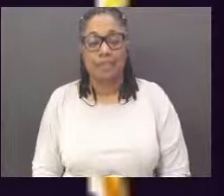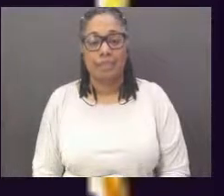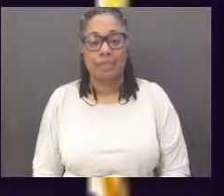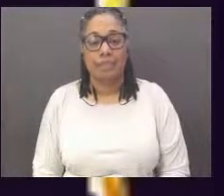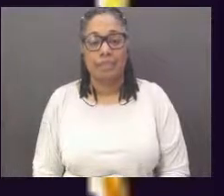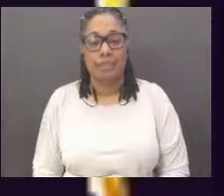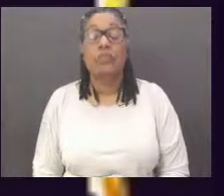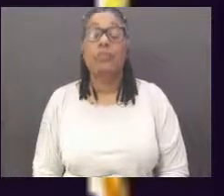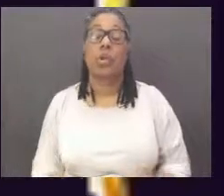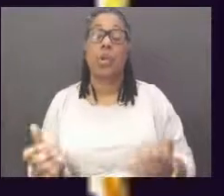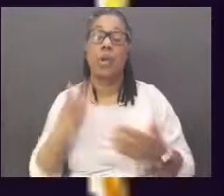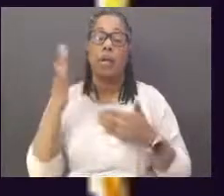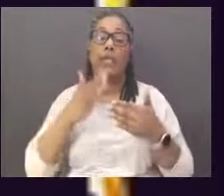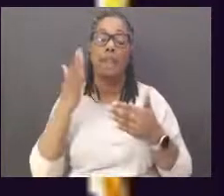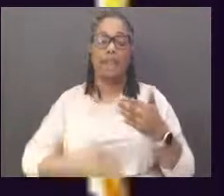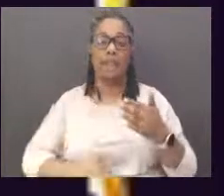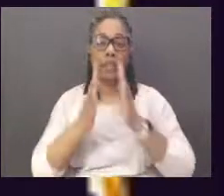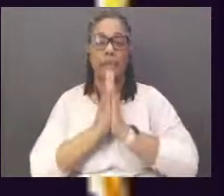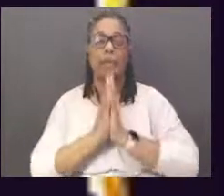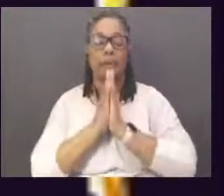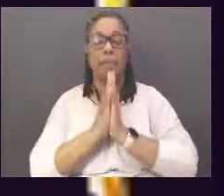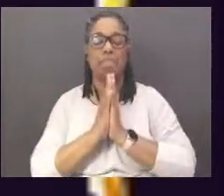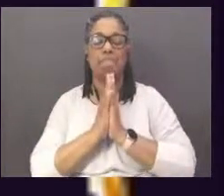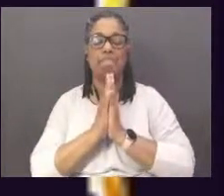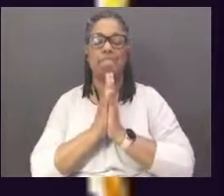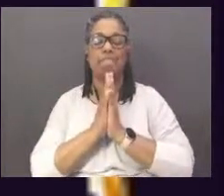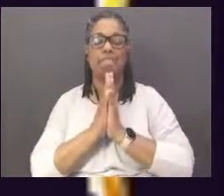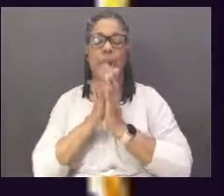benediction to be perfectly reverent.